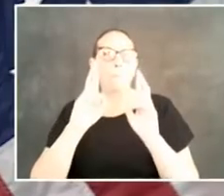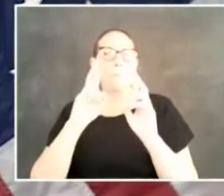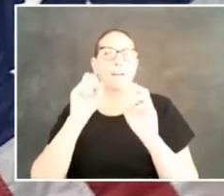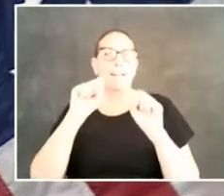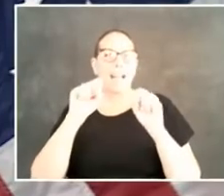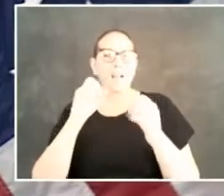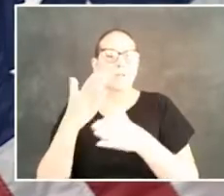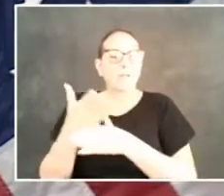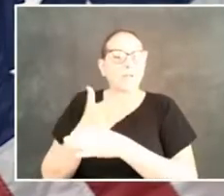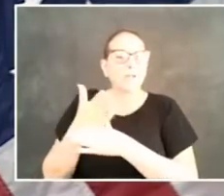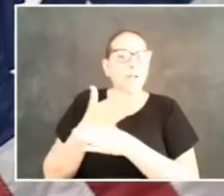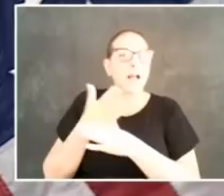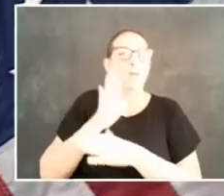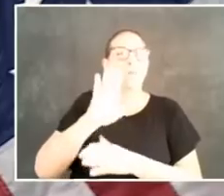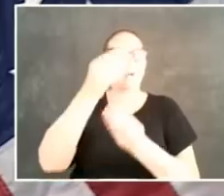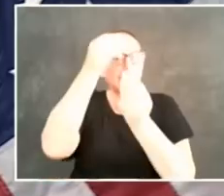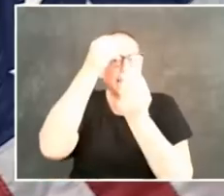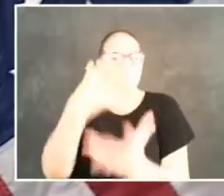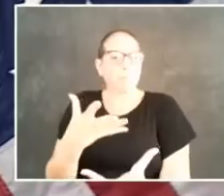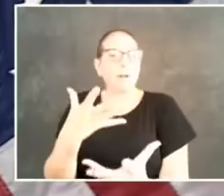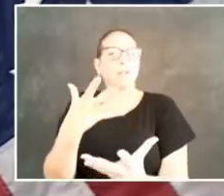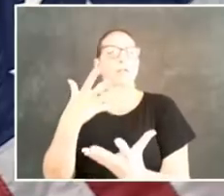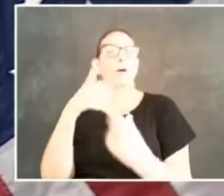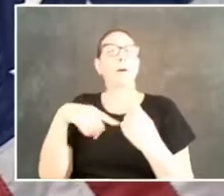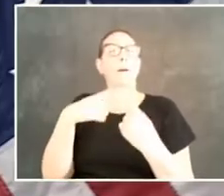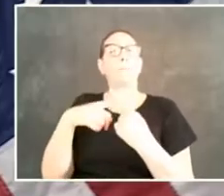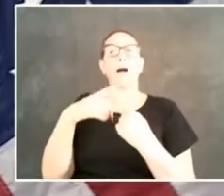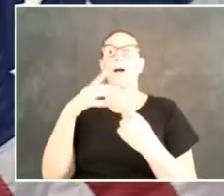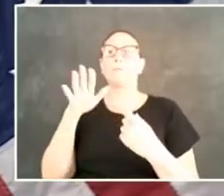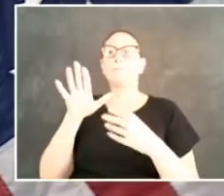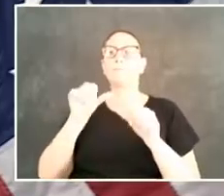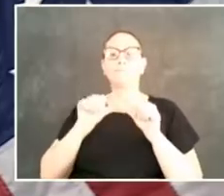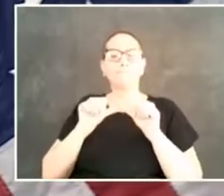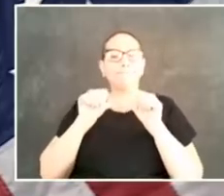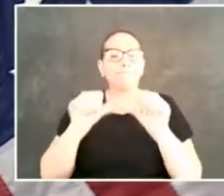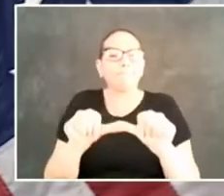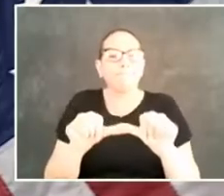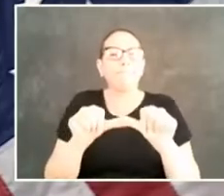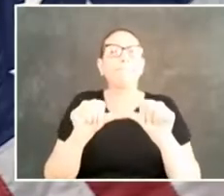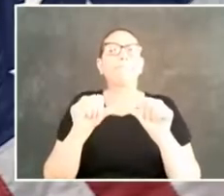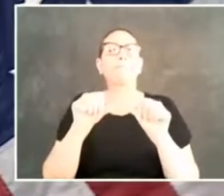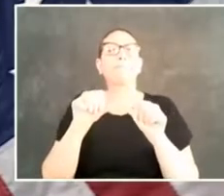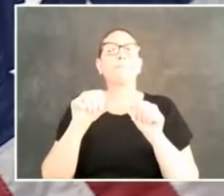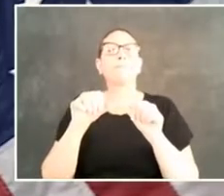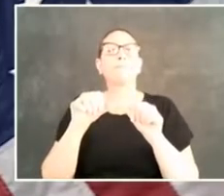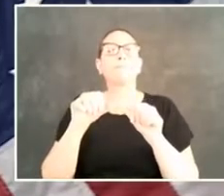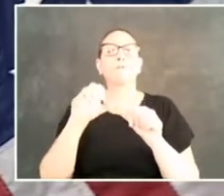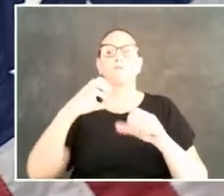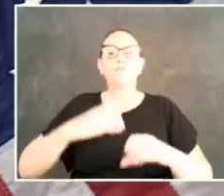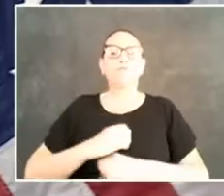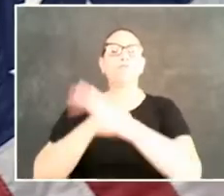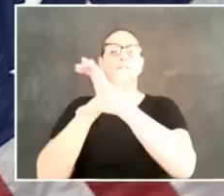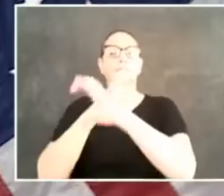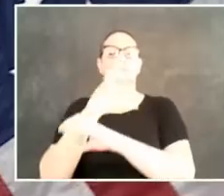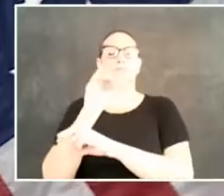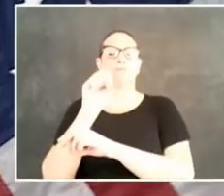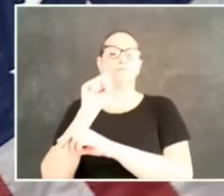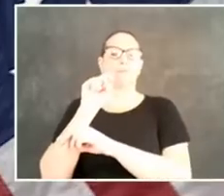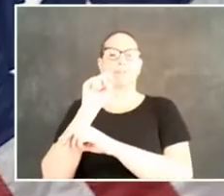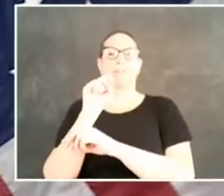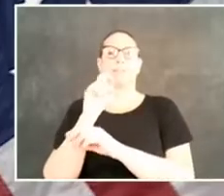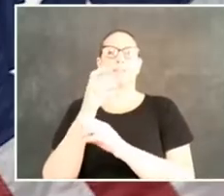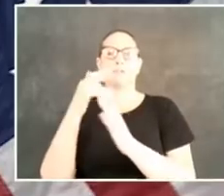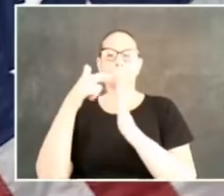testing criteria the governor outlined last week. I'm guessing it isn't up and running yet since I know of a number of essential